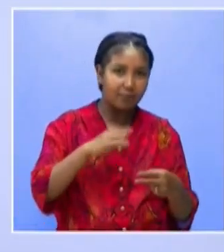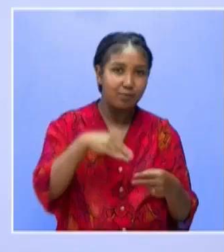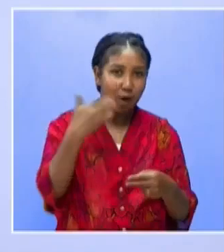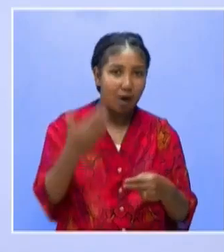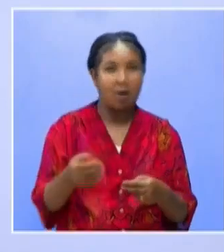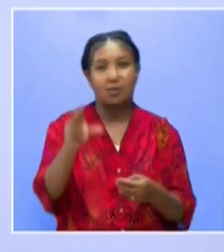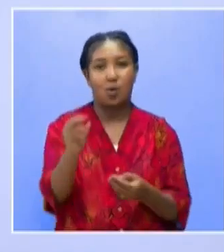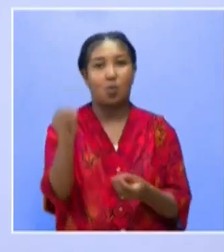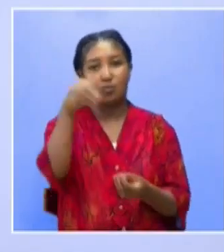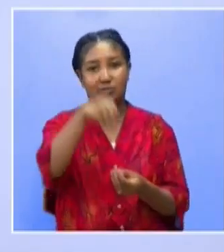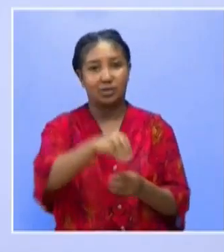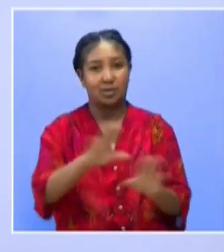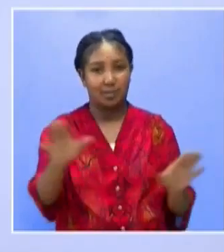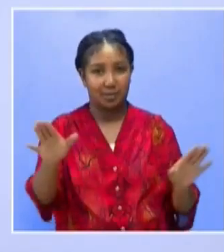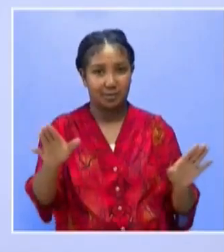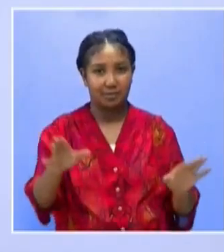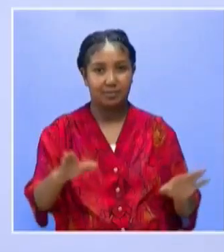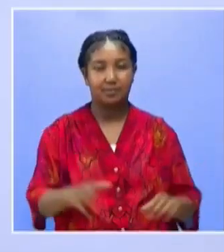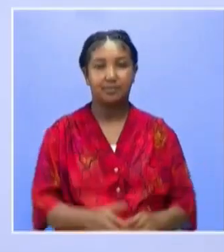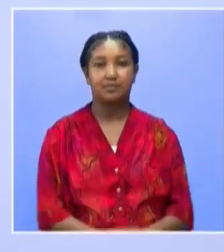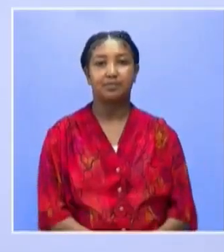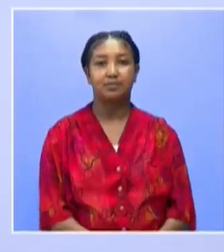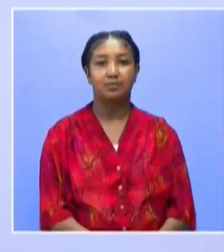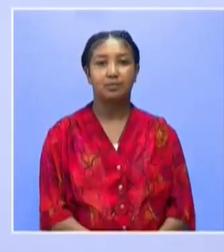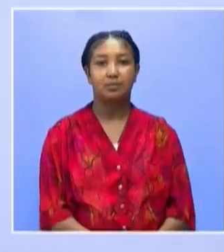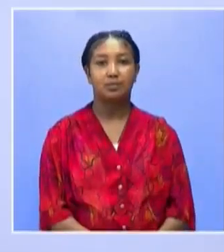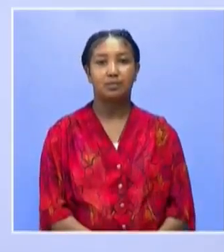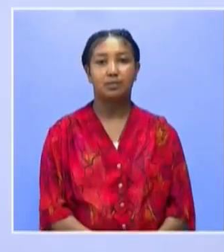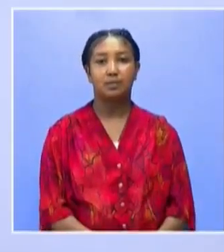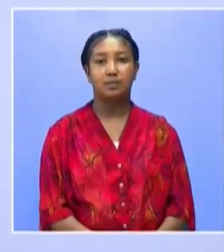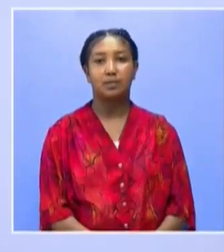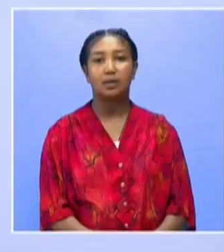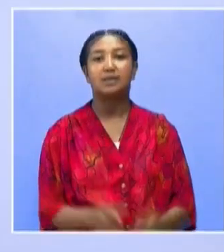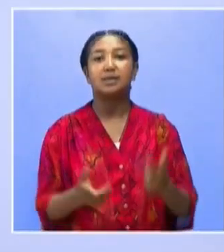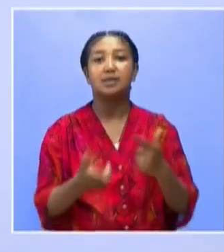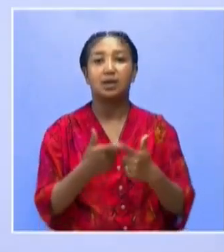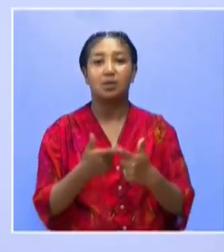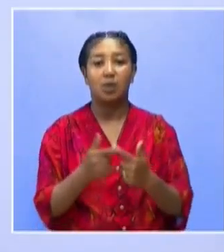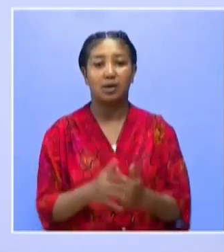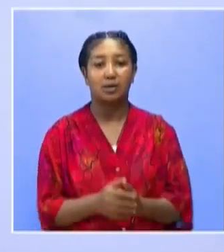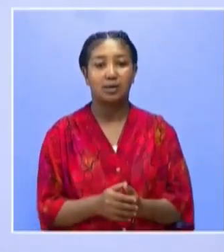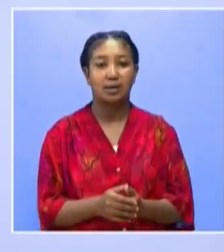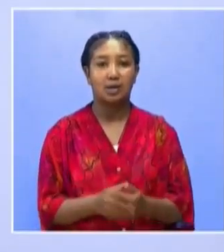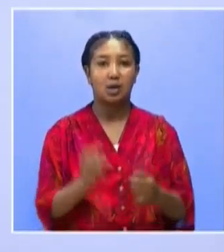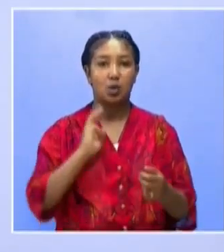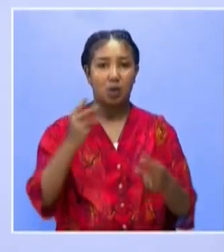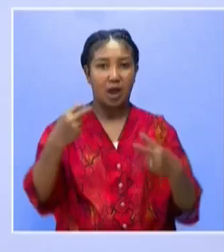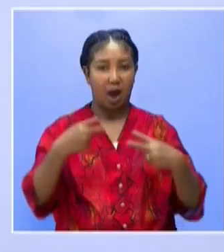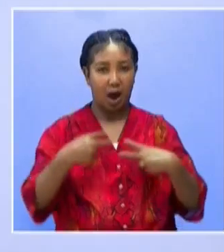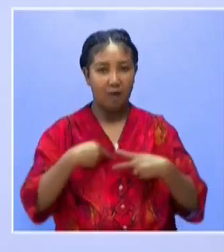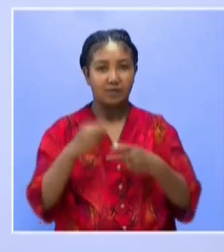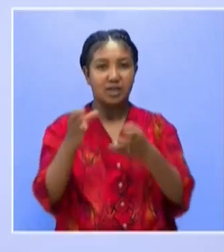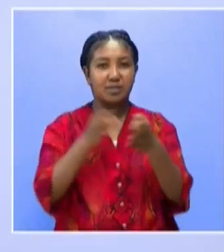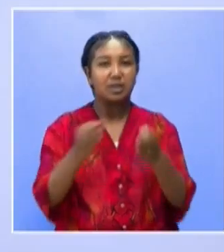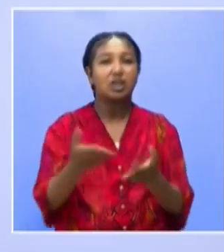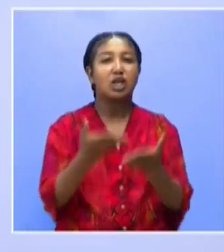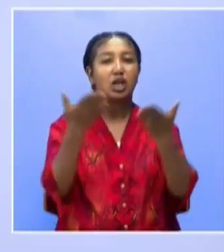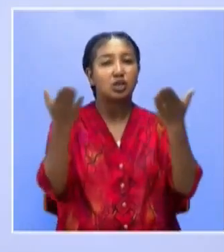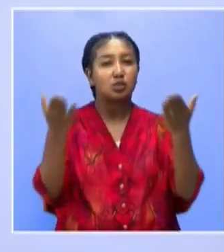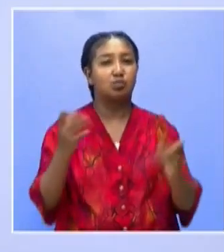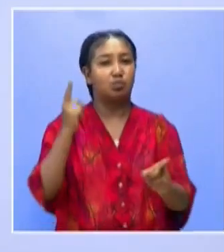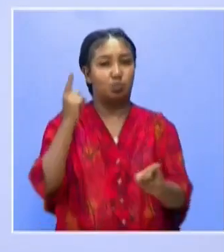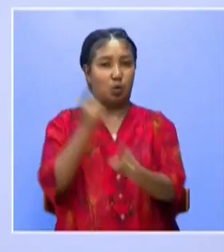or hasn't verb 3. What about the second one? We have mentioned the issue